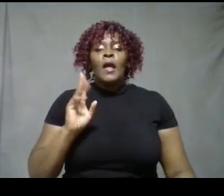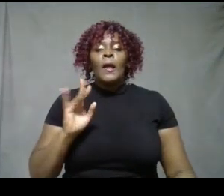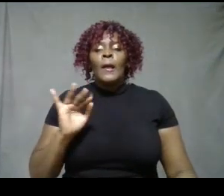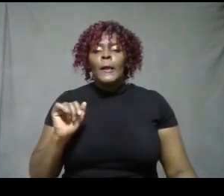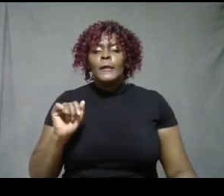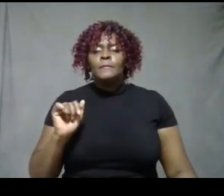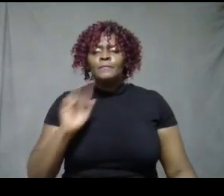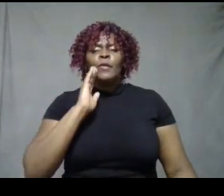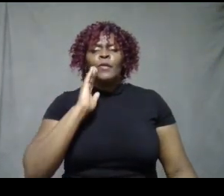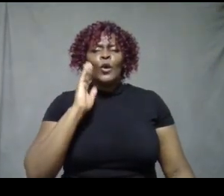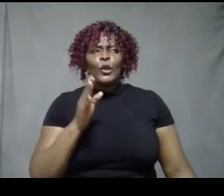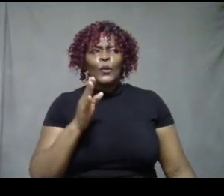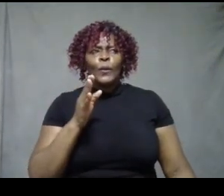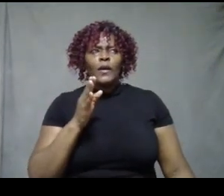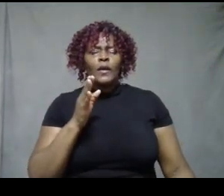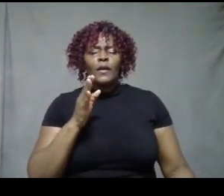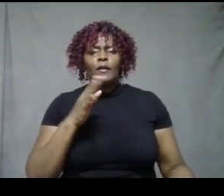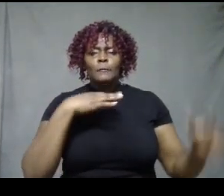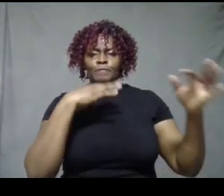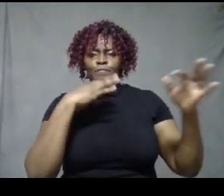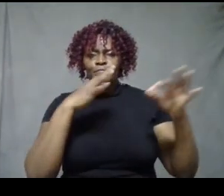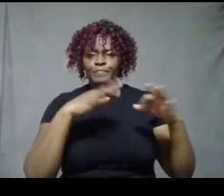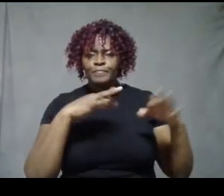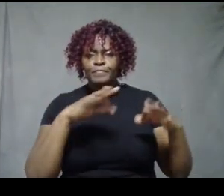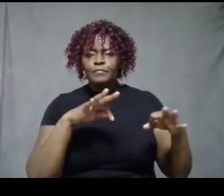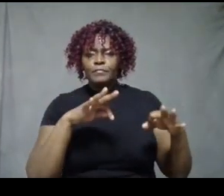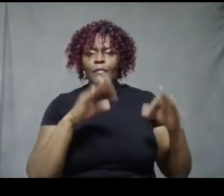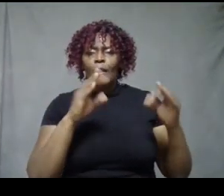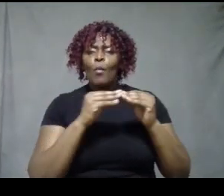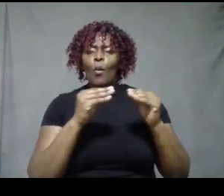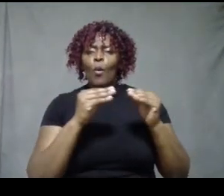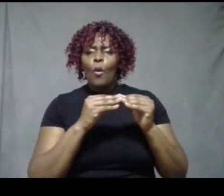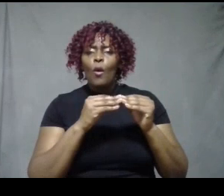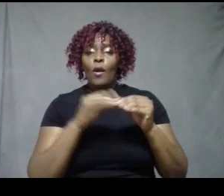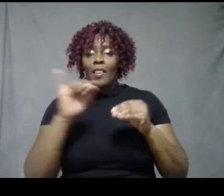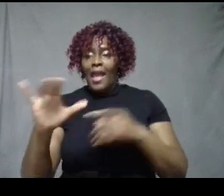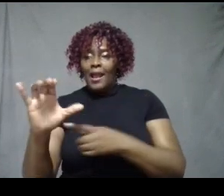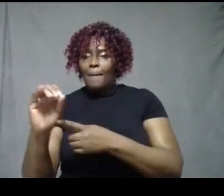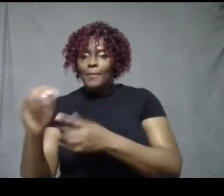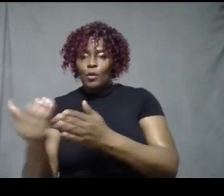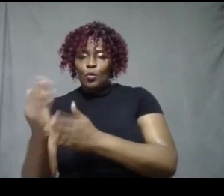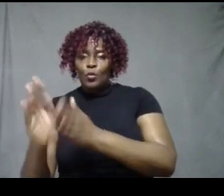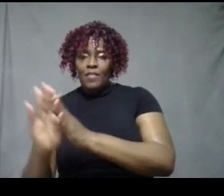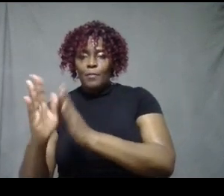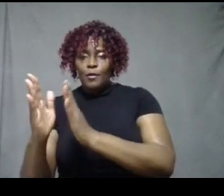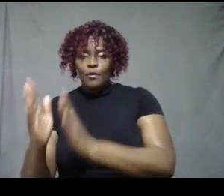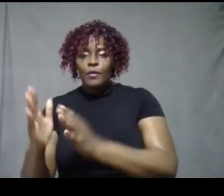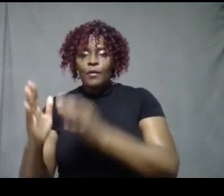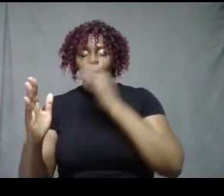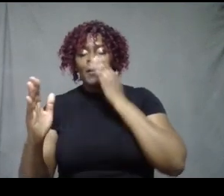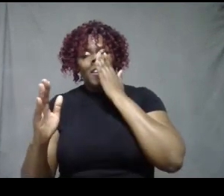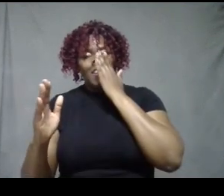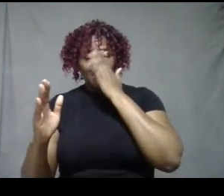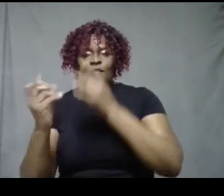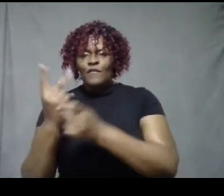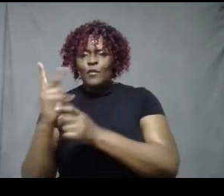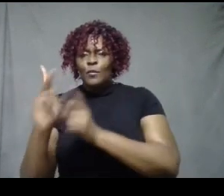You're going to hear a little bit more about the developer. His couple of his agents are here tonight,